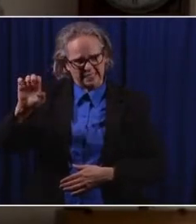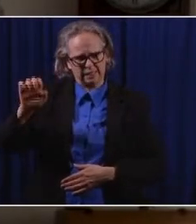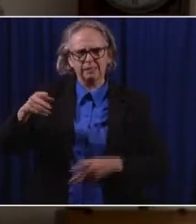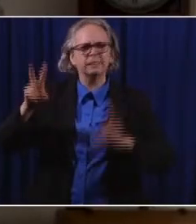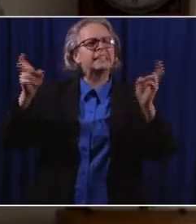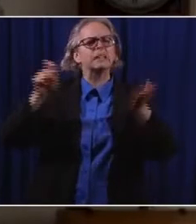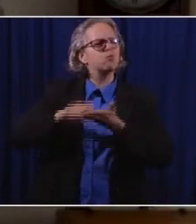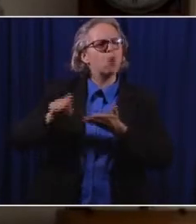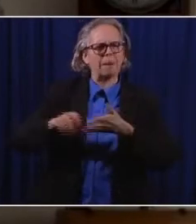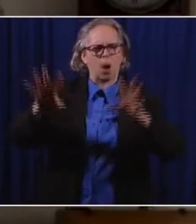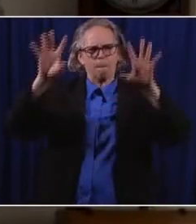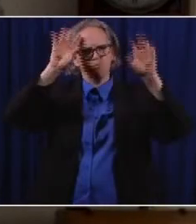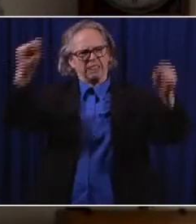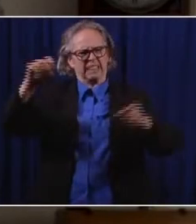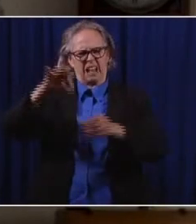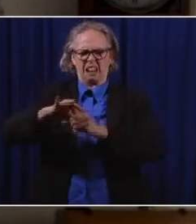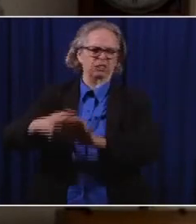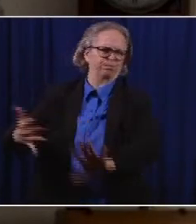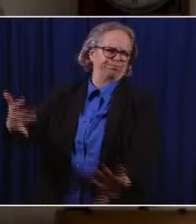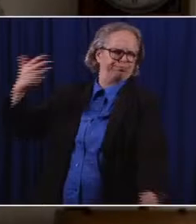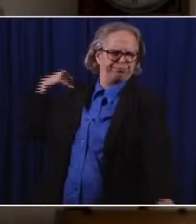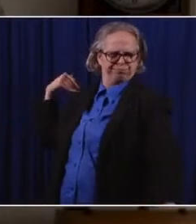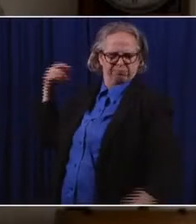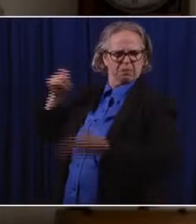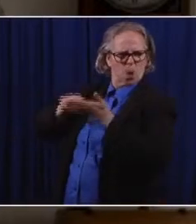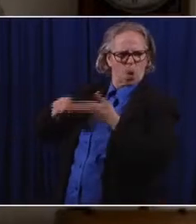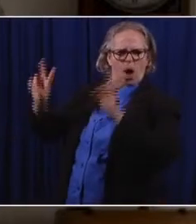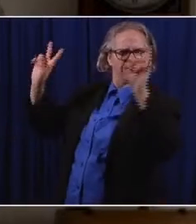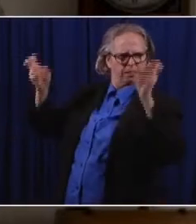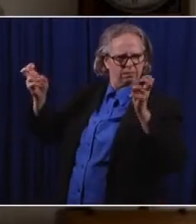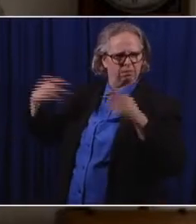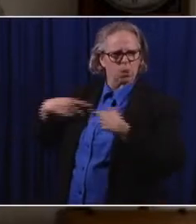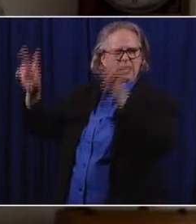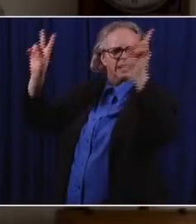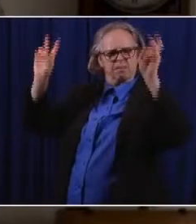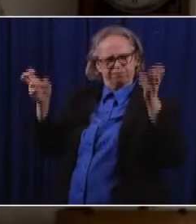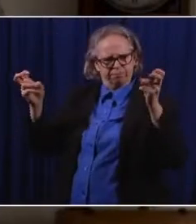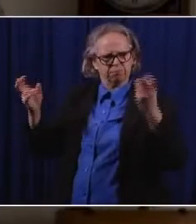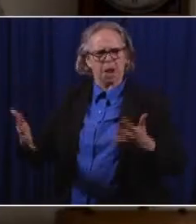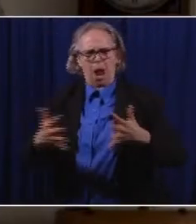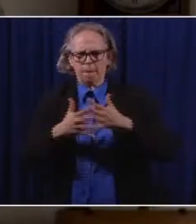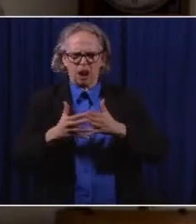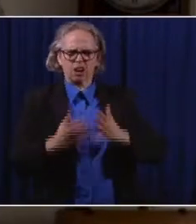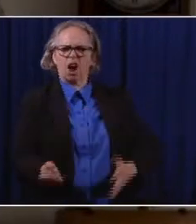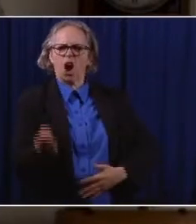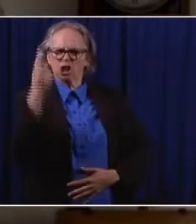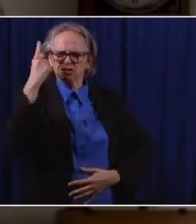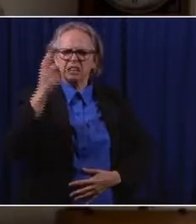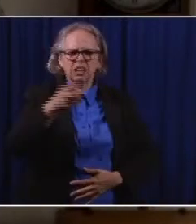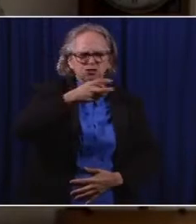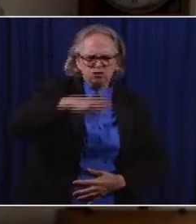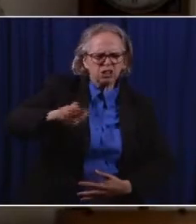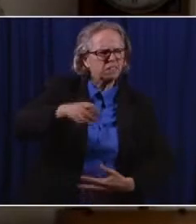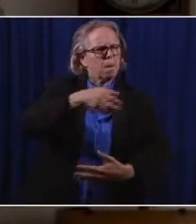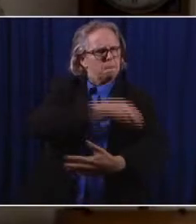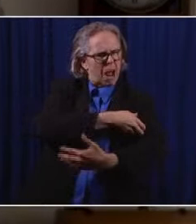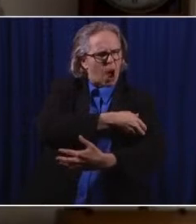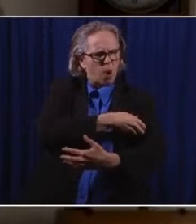Americans understand the transfer of power. We get it. We do it